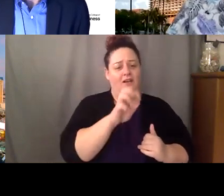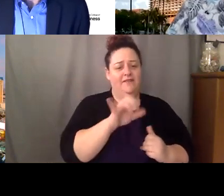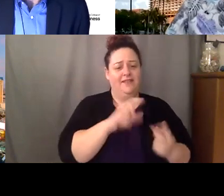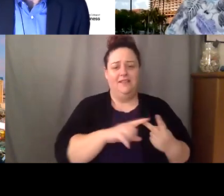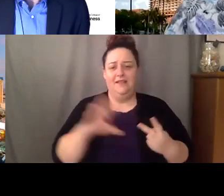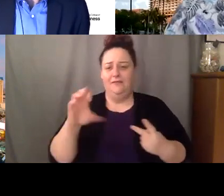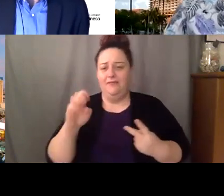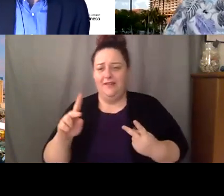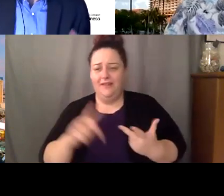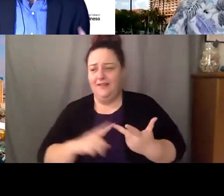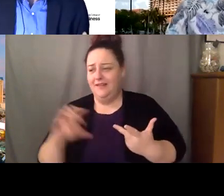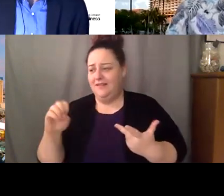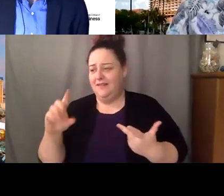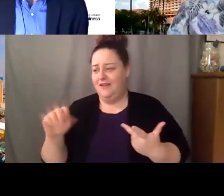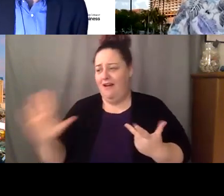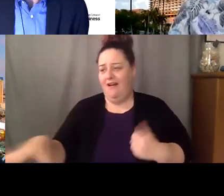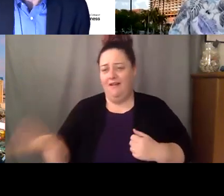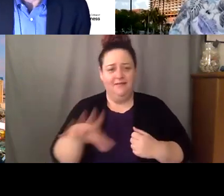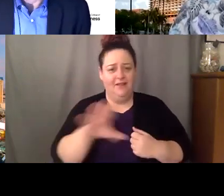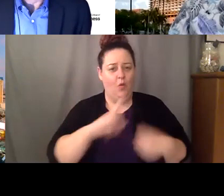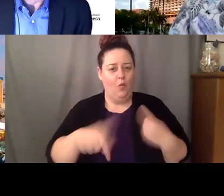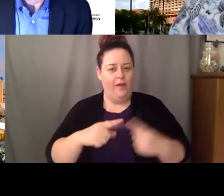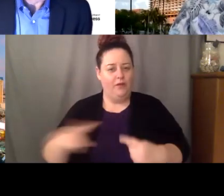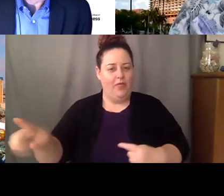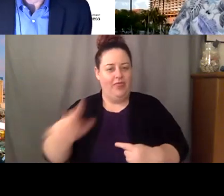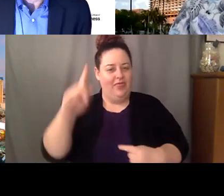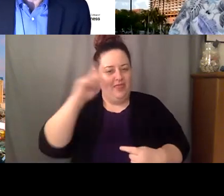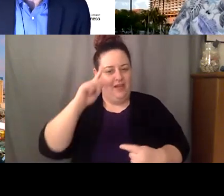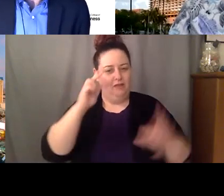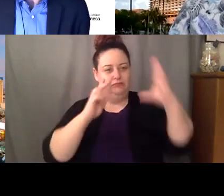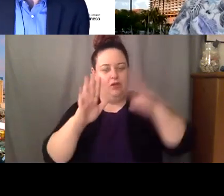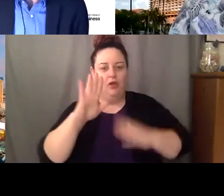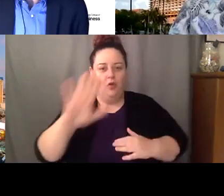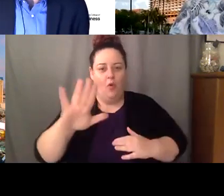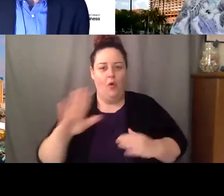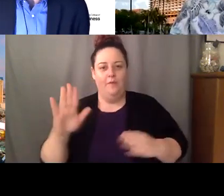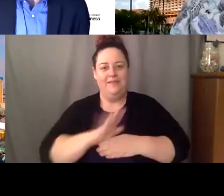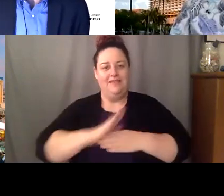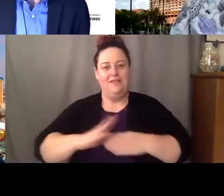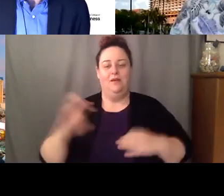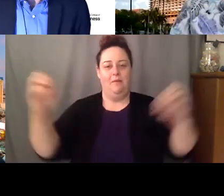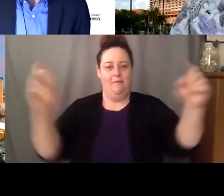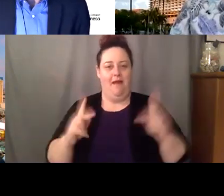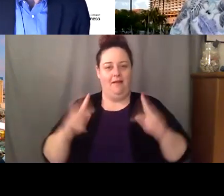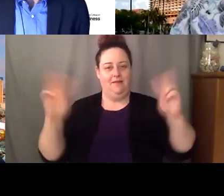think sort of your business will come back to sort of the 2019, 2020